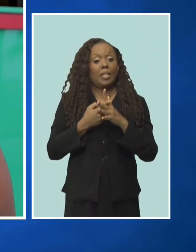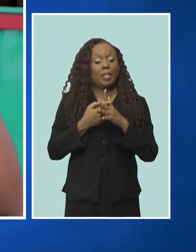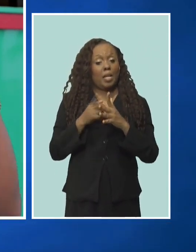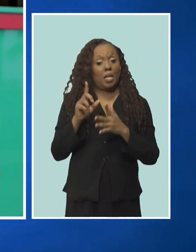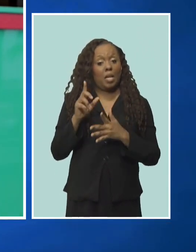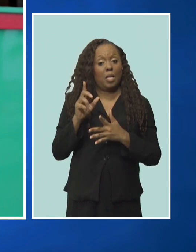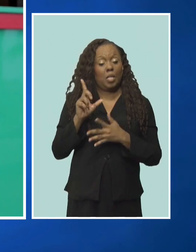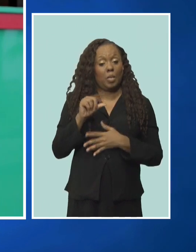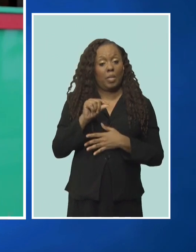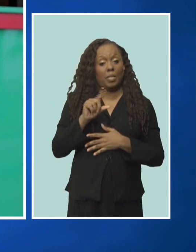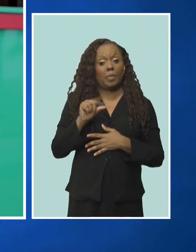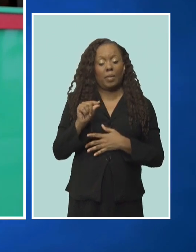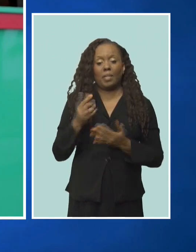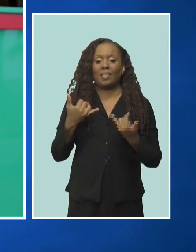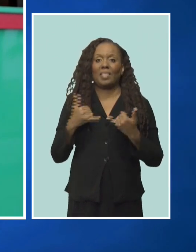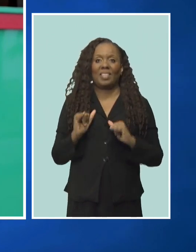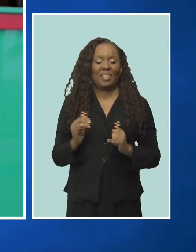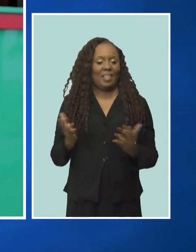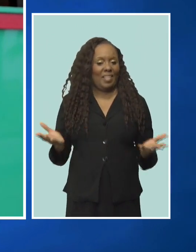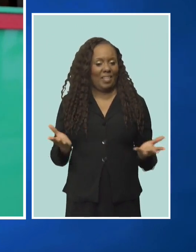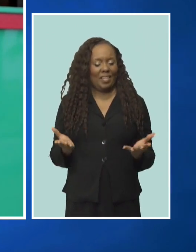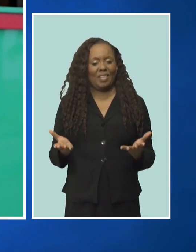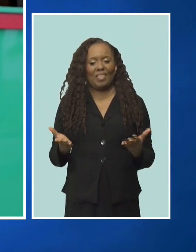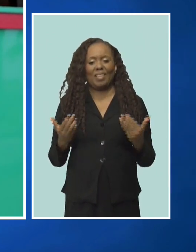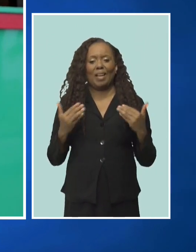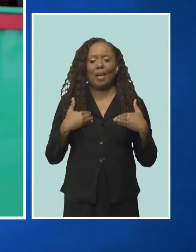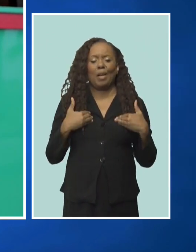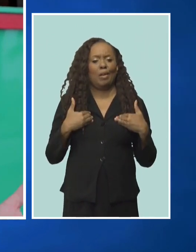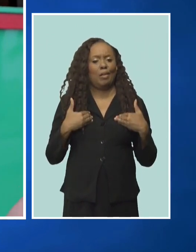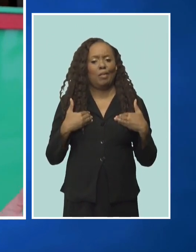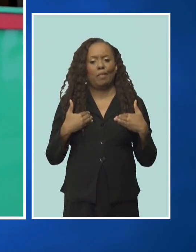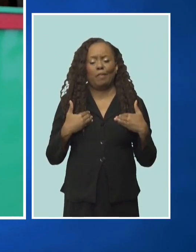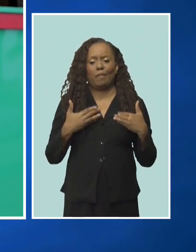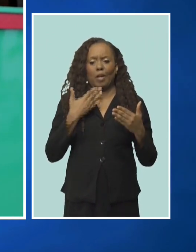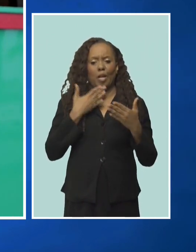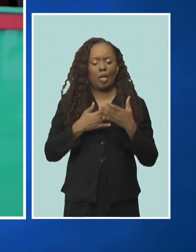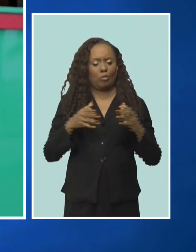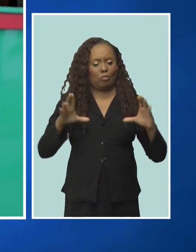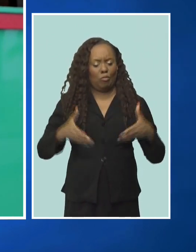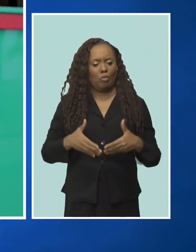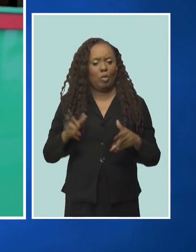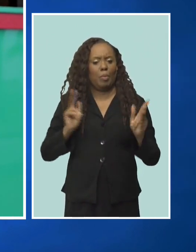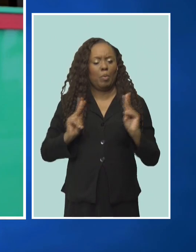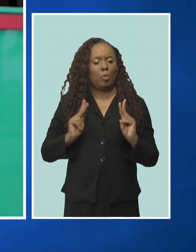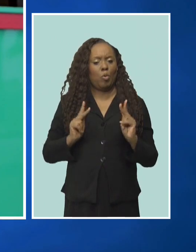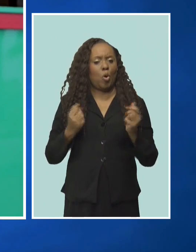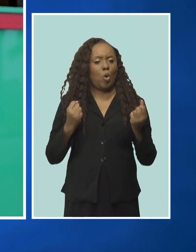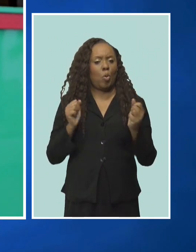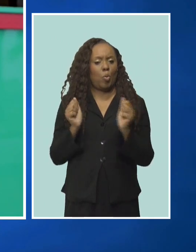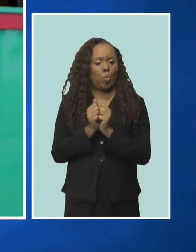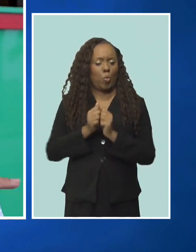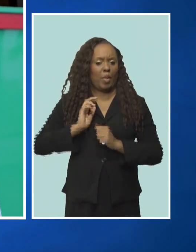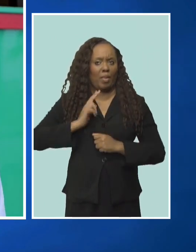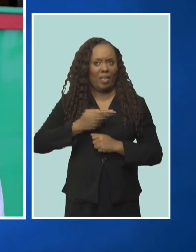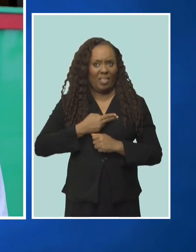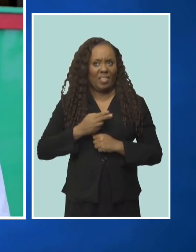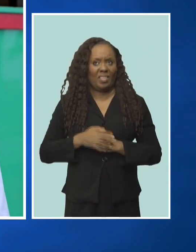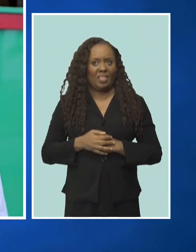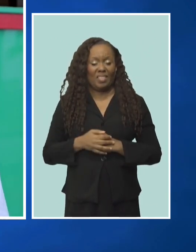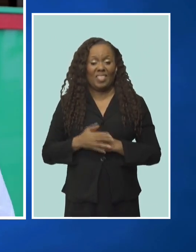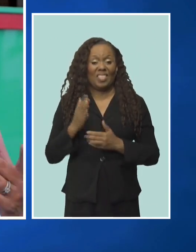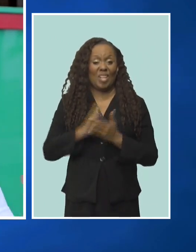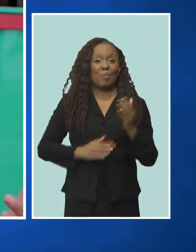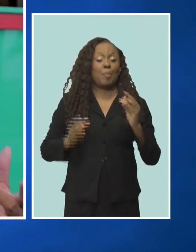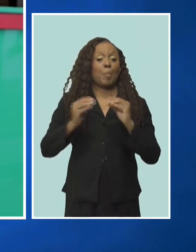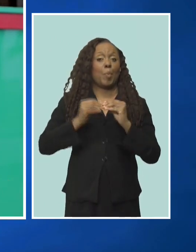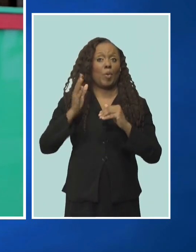have a big core team of people who have been with us the entire time. So they've been with the company for even more than 5 years,